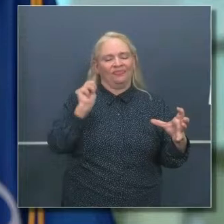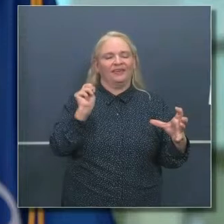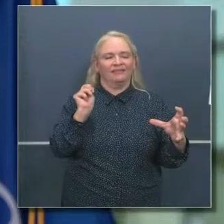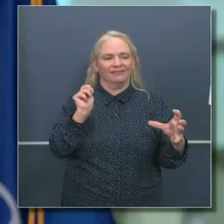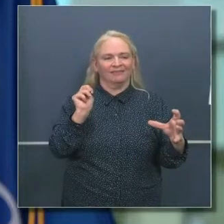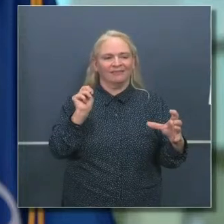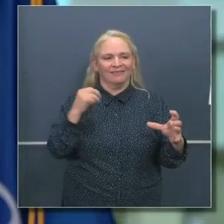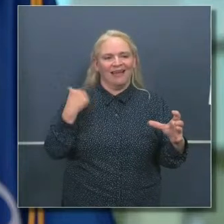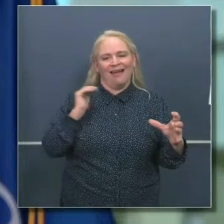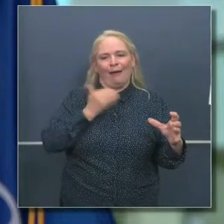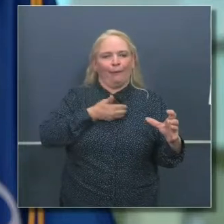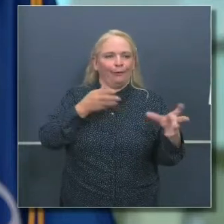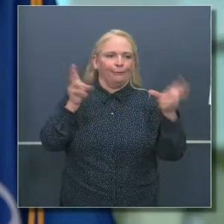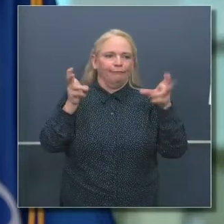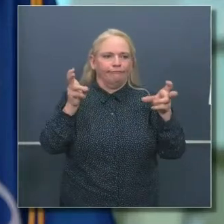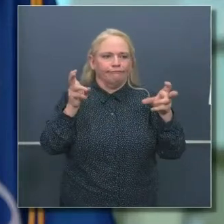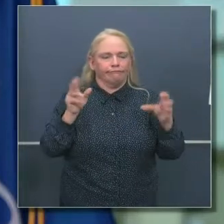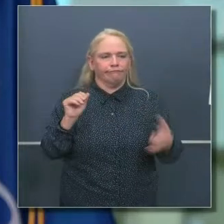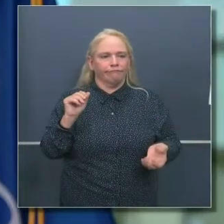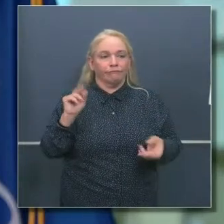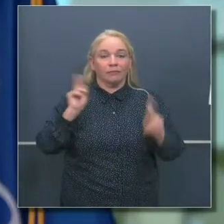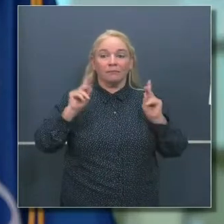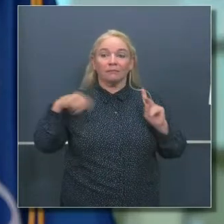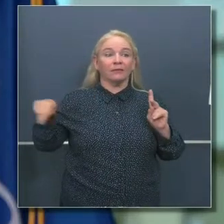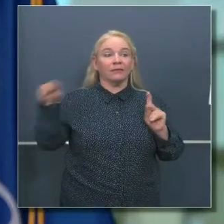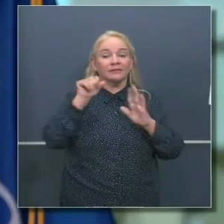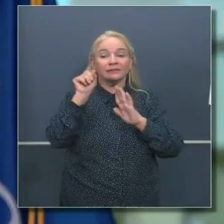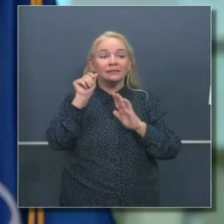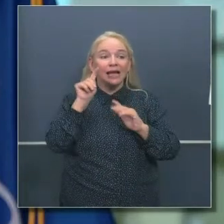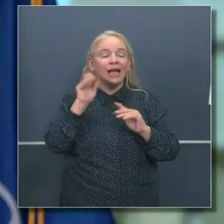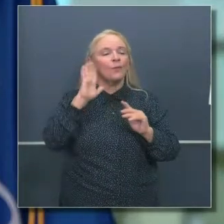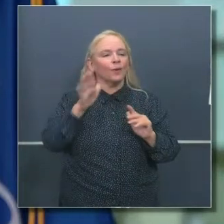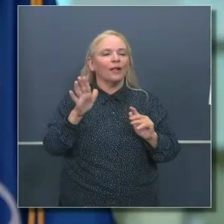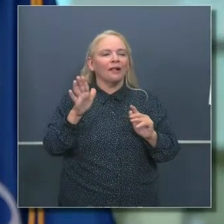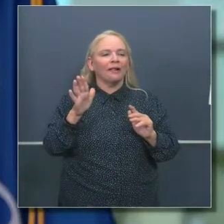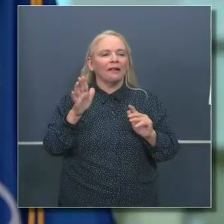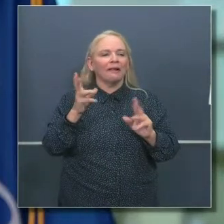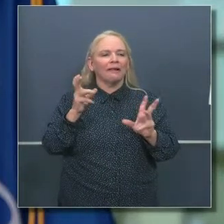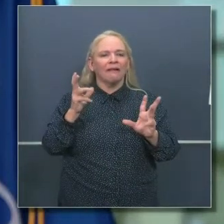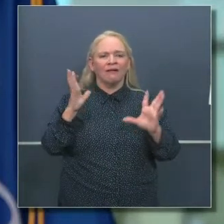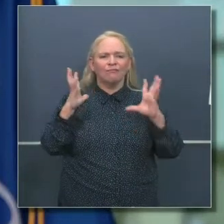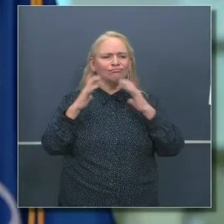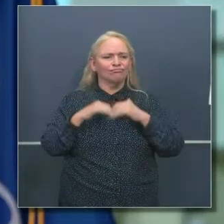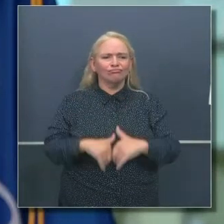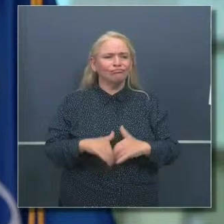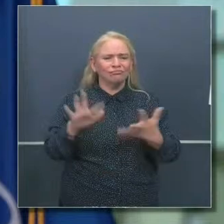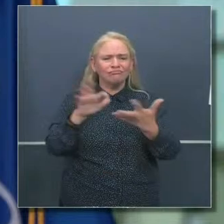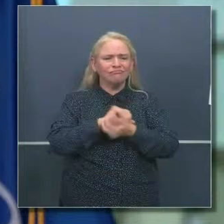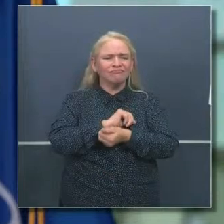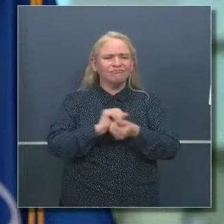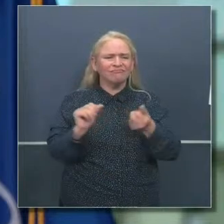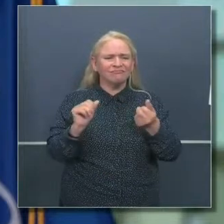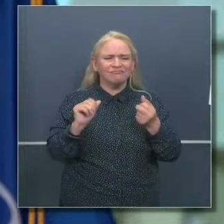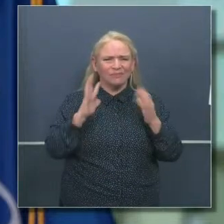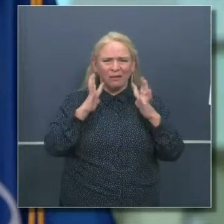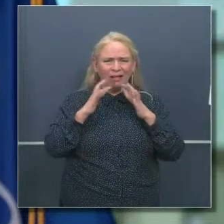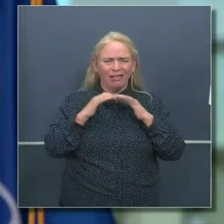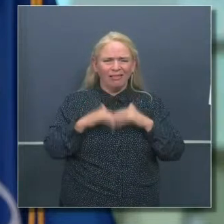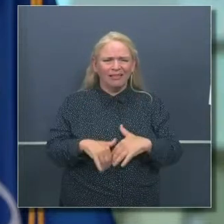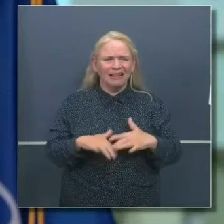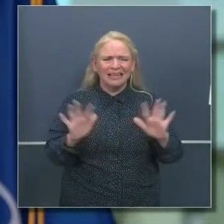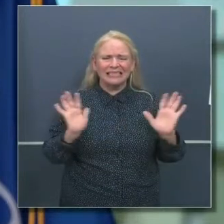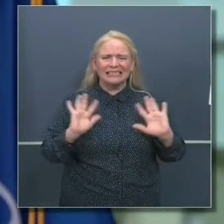erode. Accordingly, the health of a community begins to be diminished. And so, look, we have a